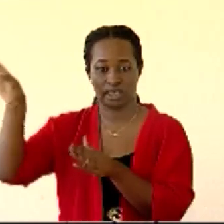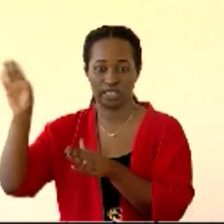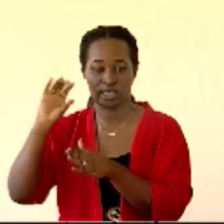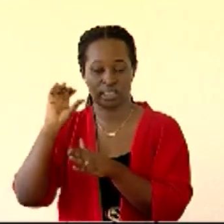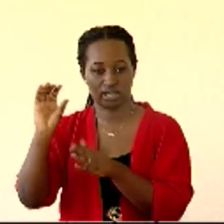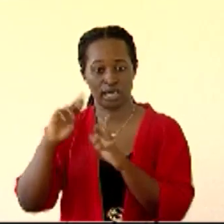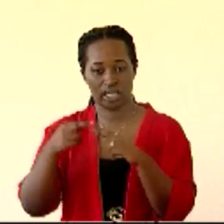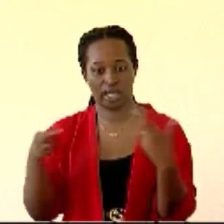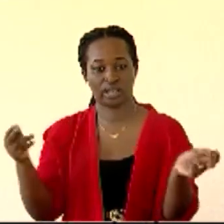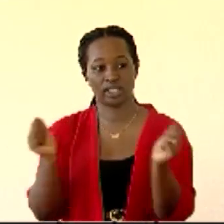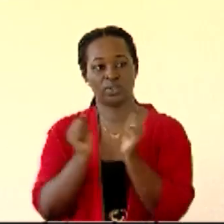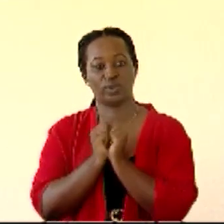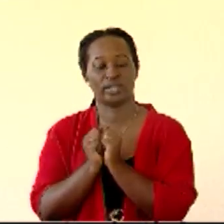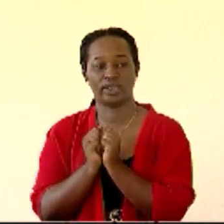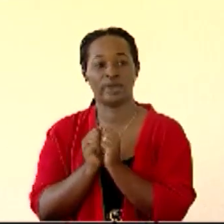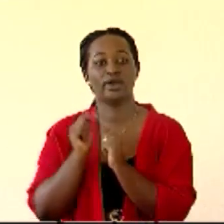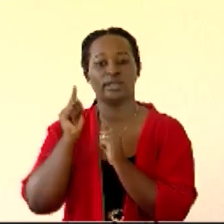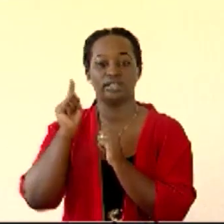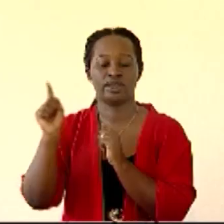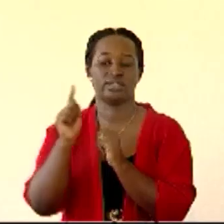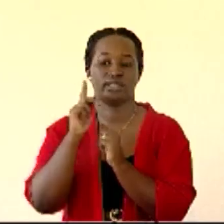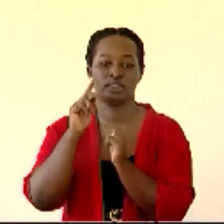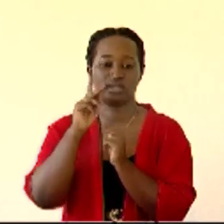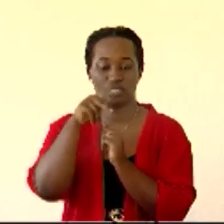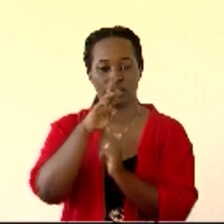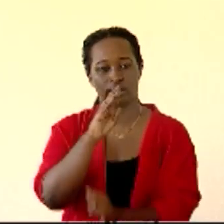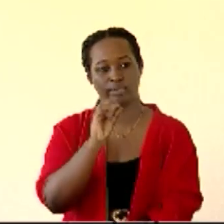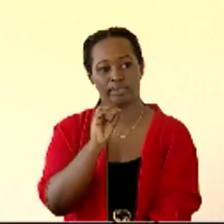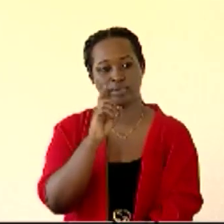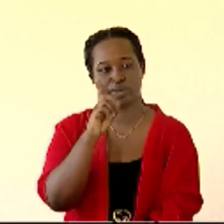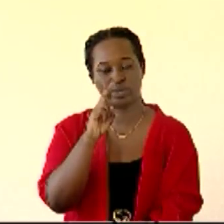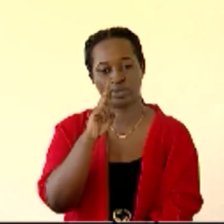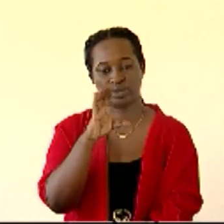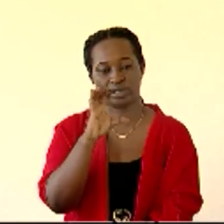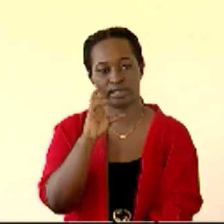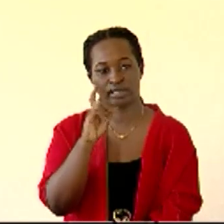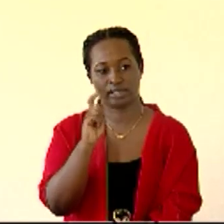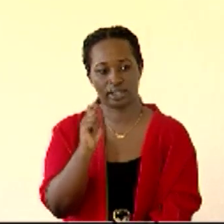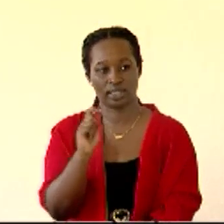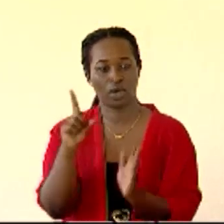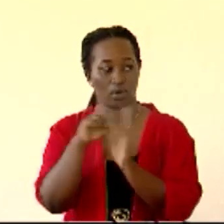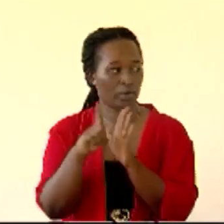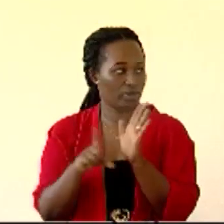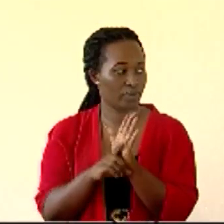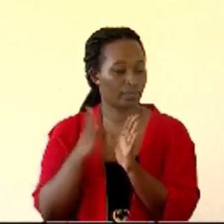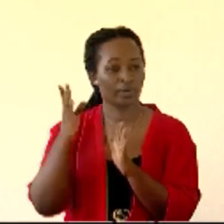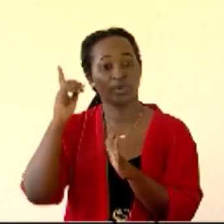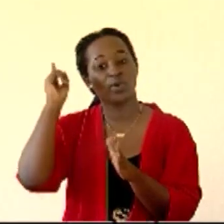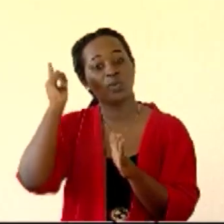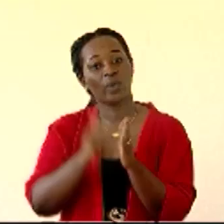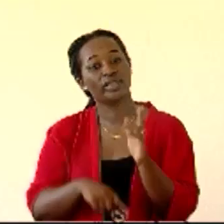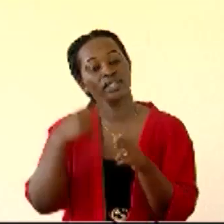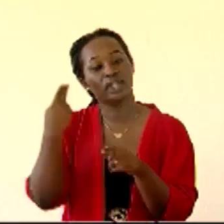reacting together. That is the product. The conditions are this. What is the name of this